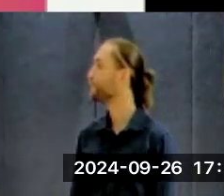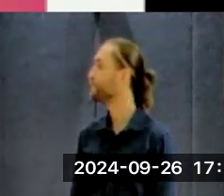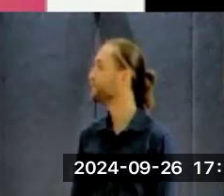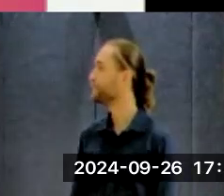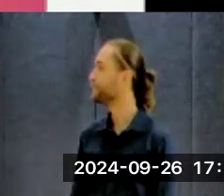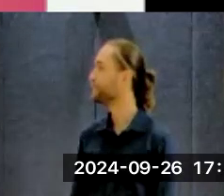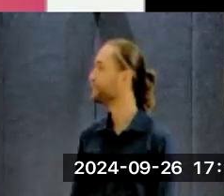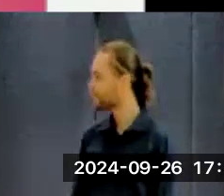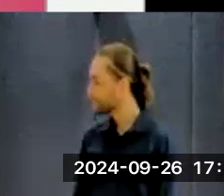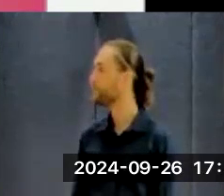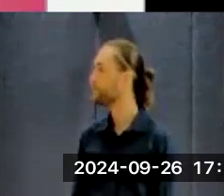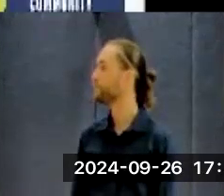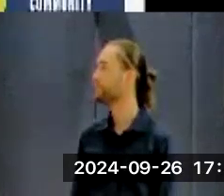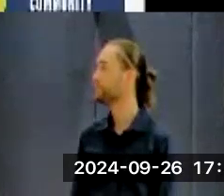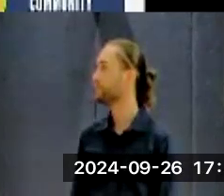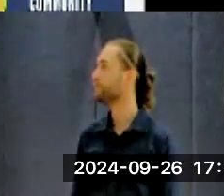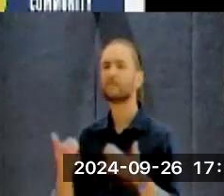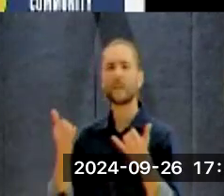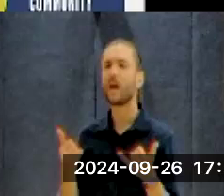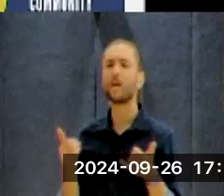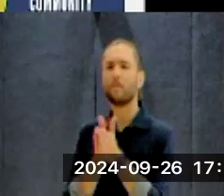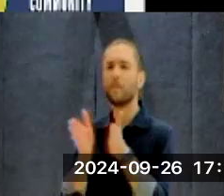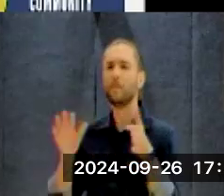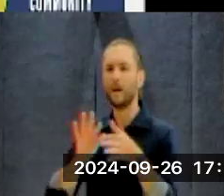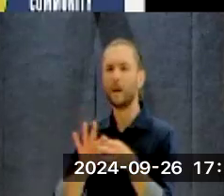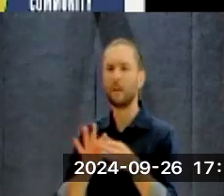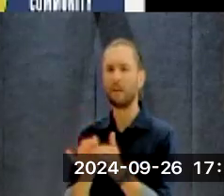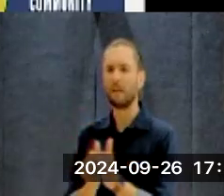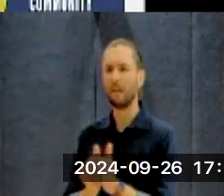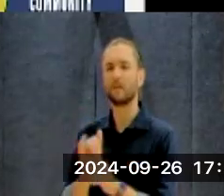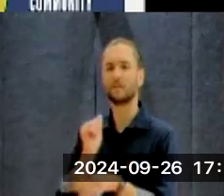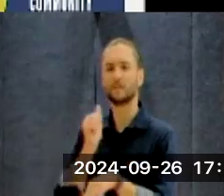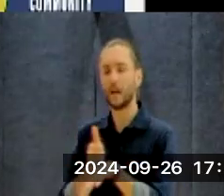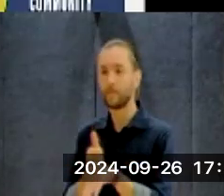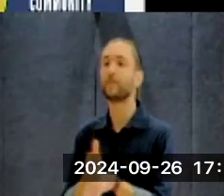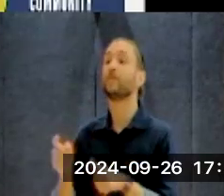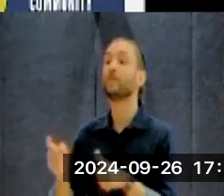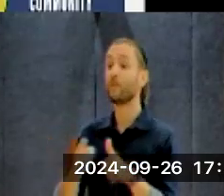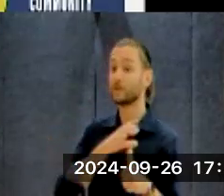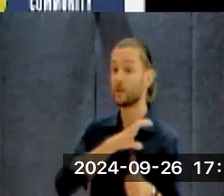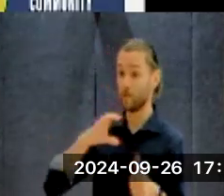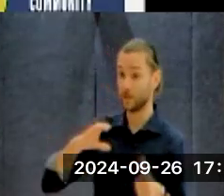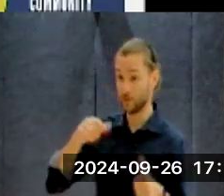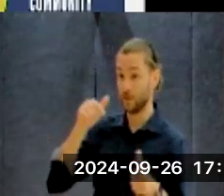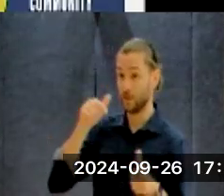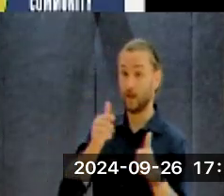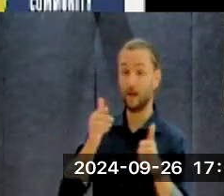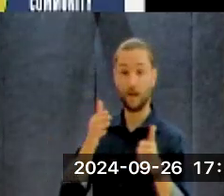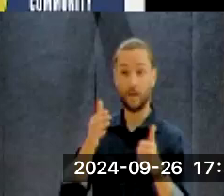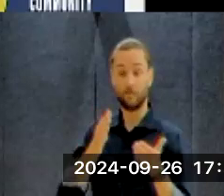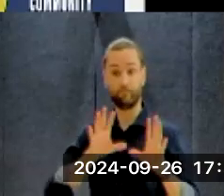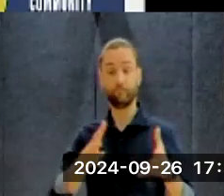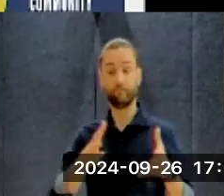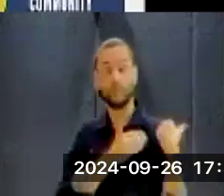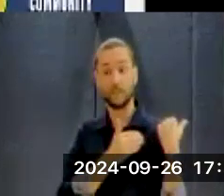I'd like to move on to reviewing the process for public comment. First, the commission and council are public bodies, and an important part of being a public body